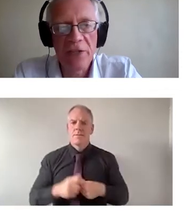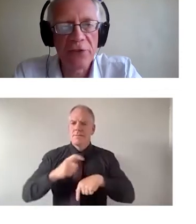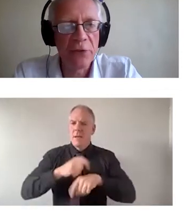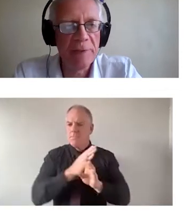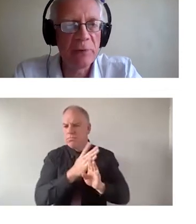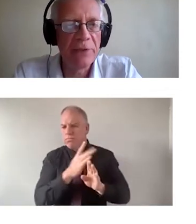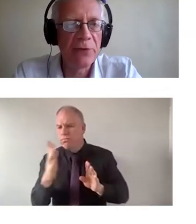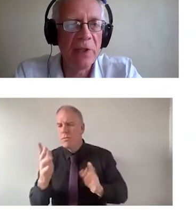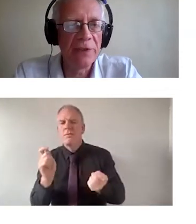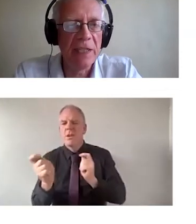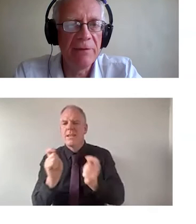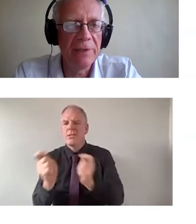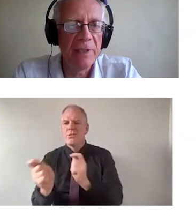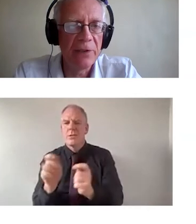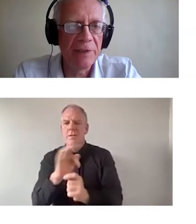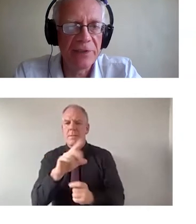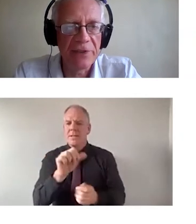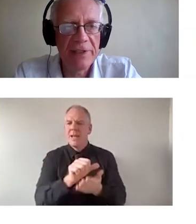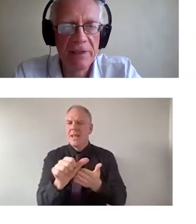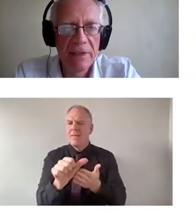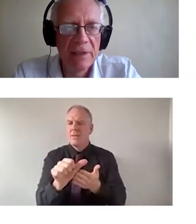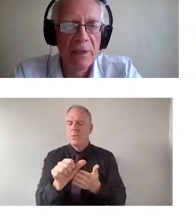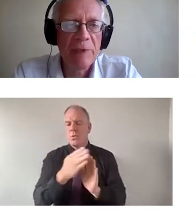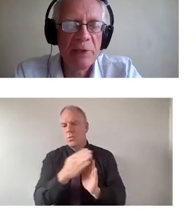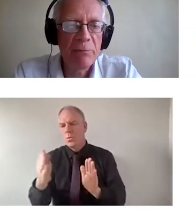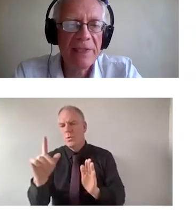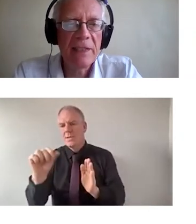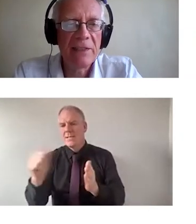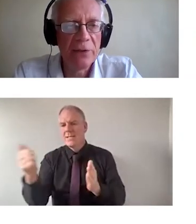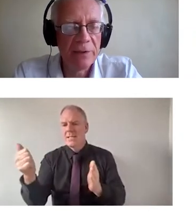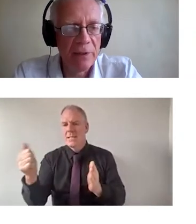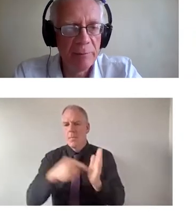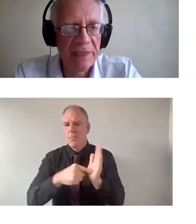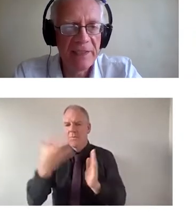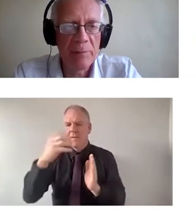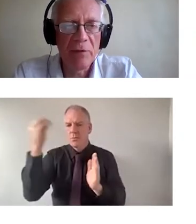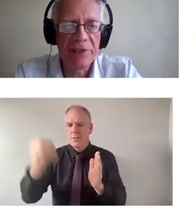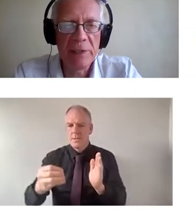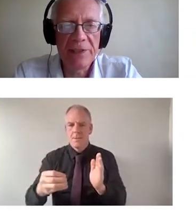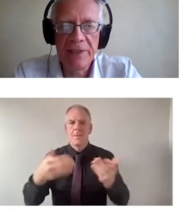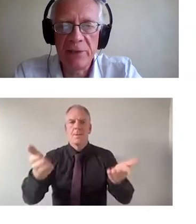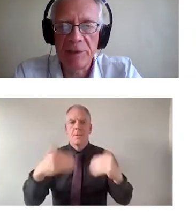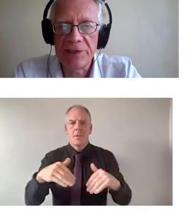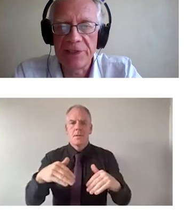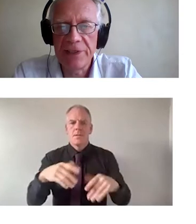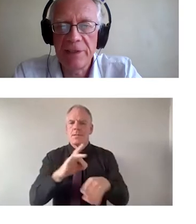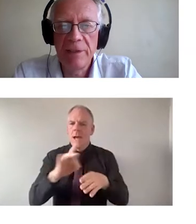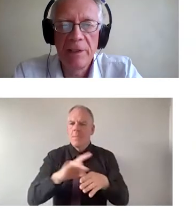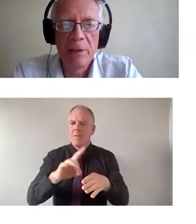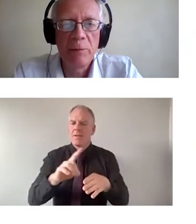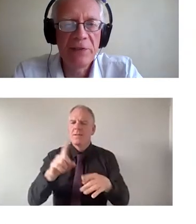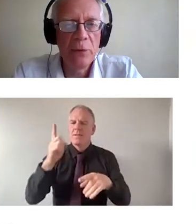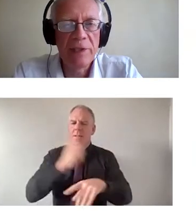very changes, you know, between 2011 and 2016. When we break that down by type of disability in